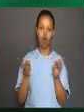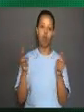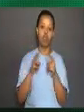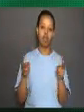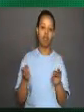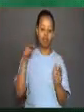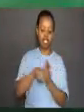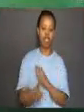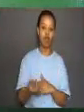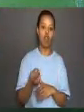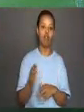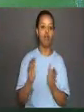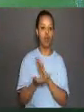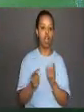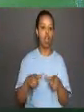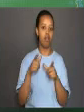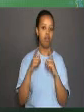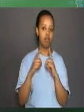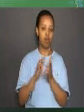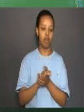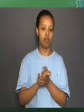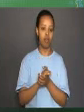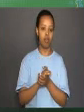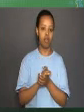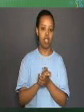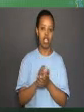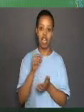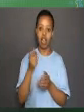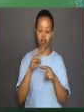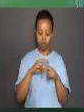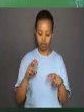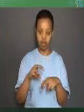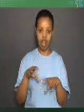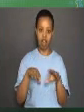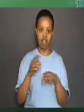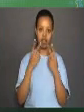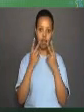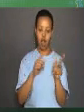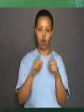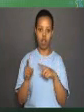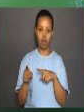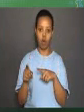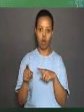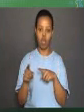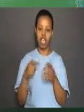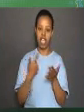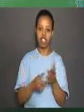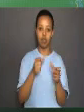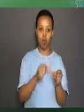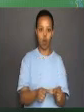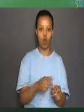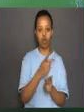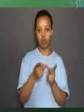more detail. We will examine the roles of the reservoir hosts. We